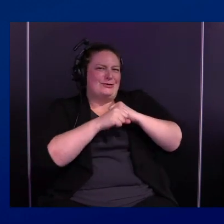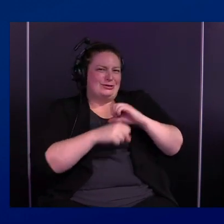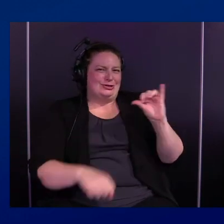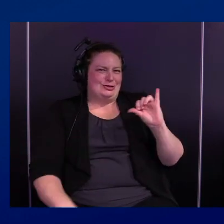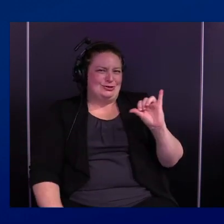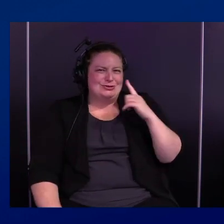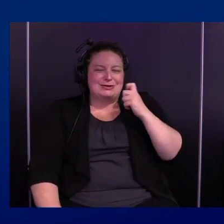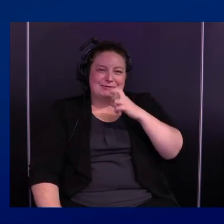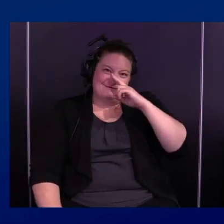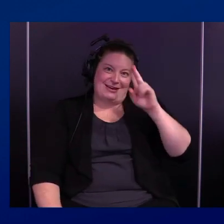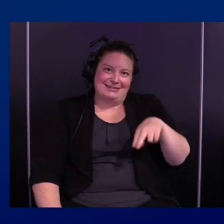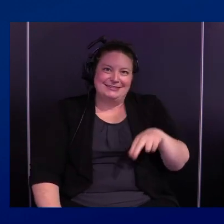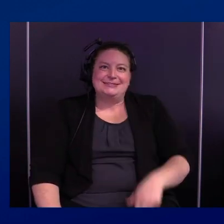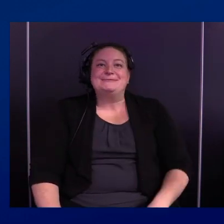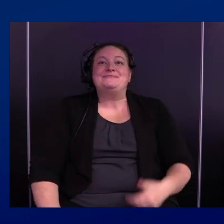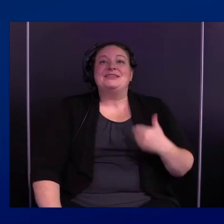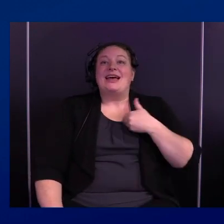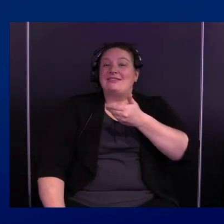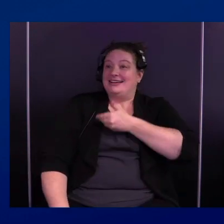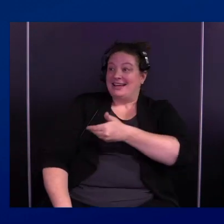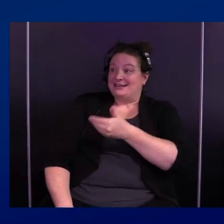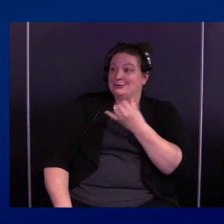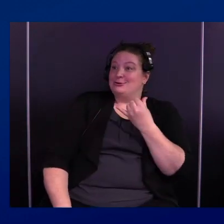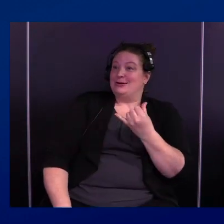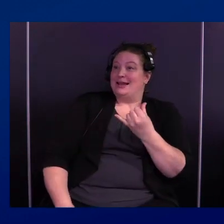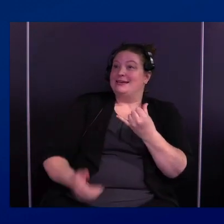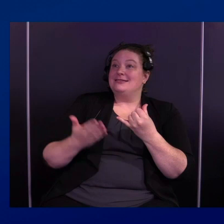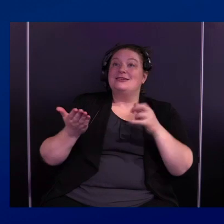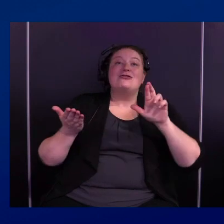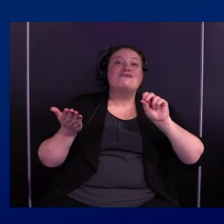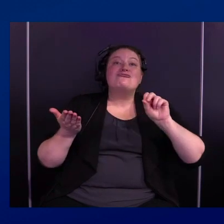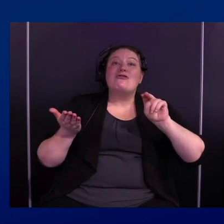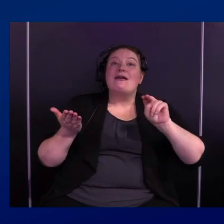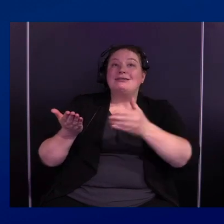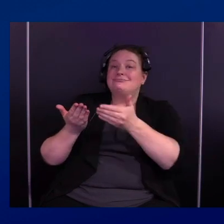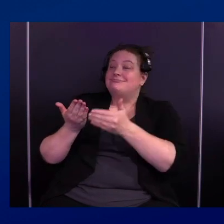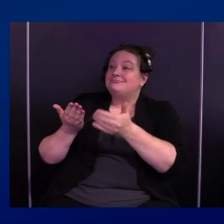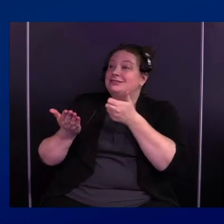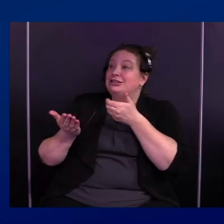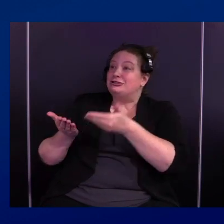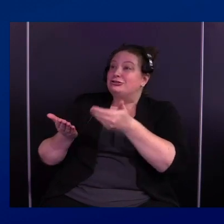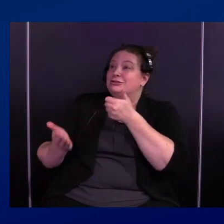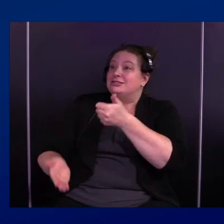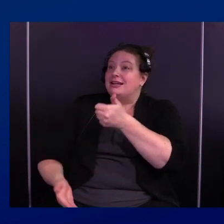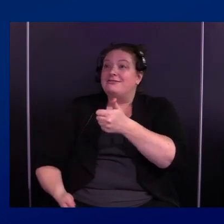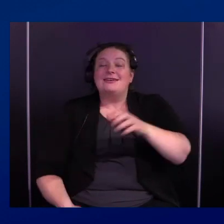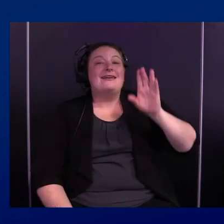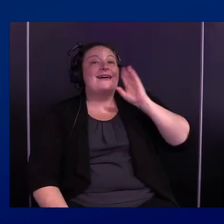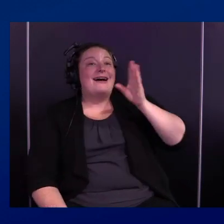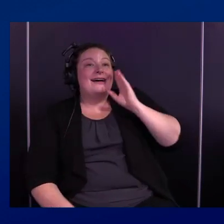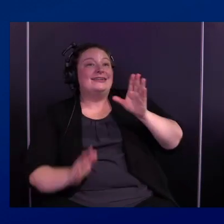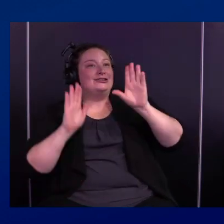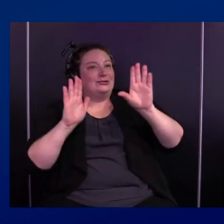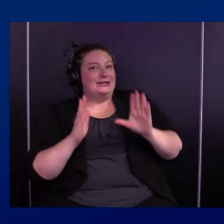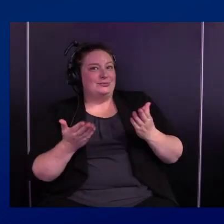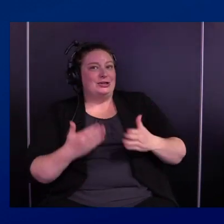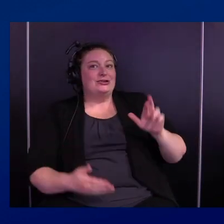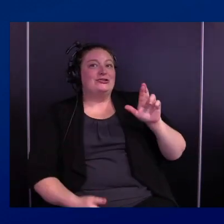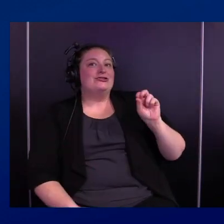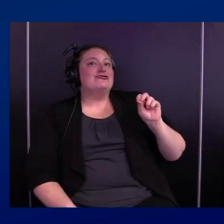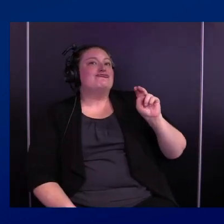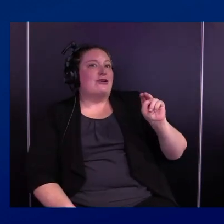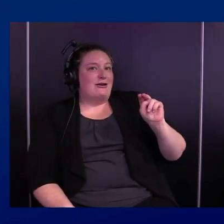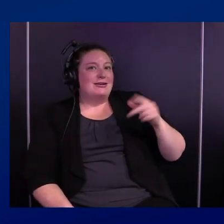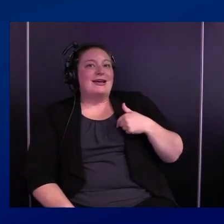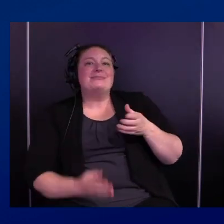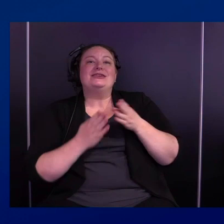really fun. Awesome. We have a guest today. And Ron, why don't you go ahead and introduce yourself? Thank you. Hi. It's great to be here. I'm Ron Kimchi.